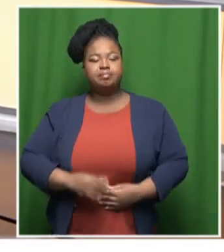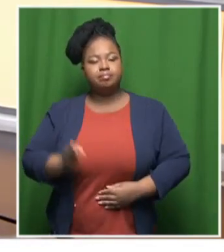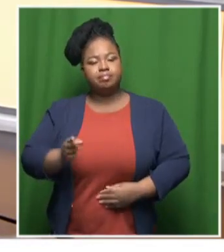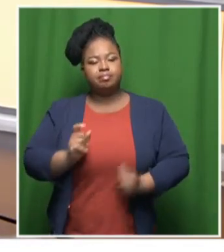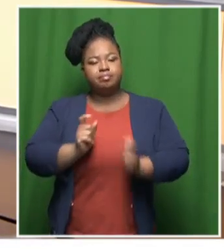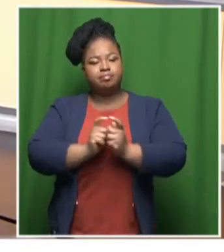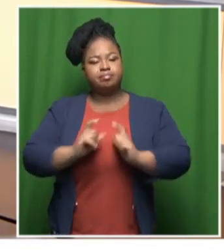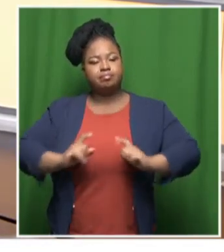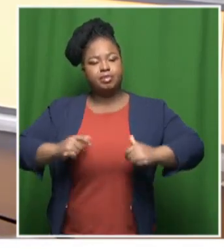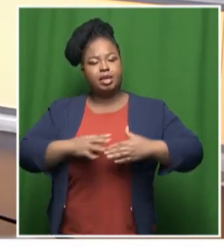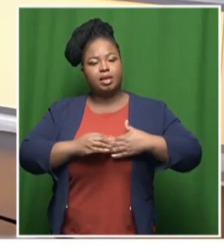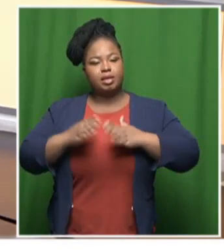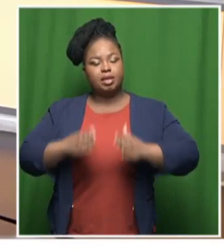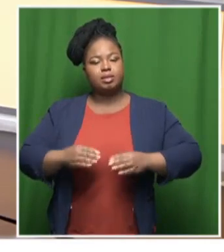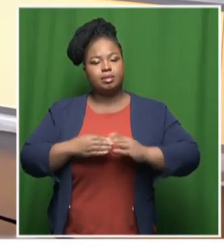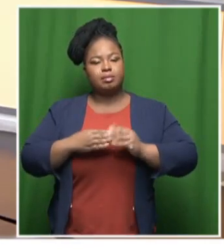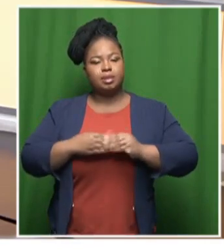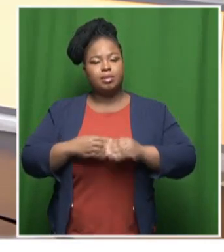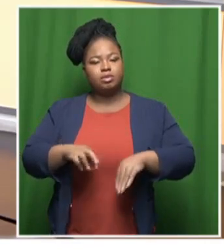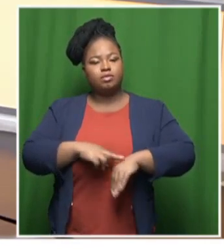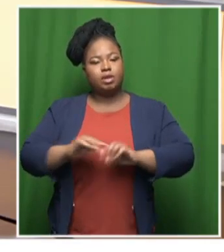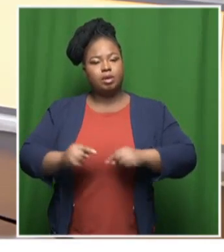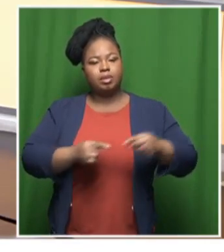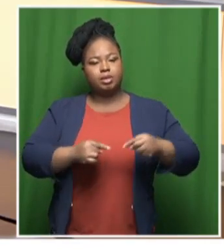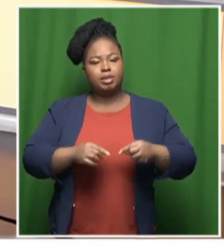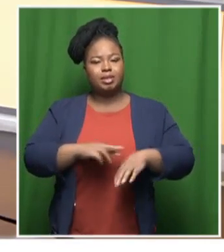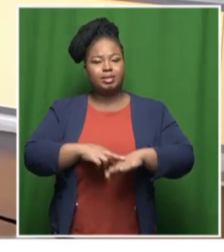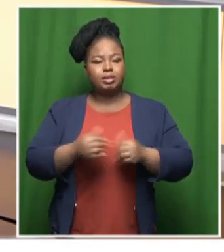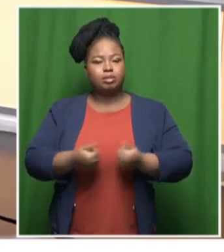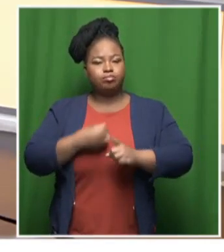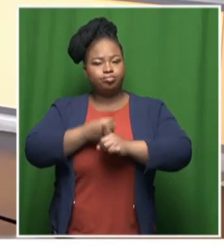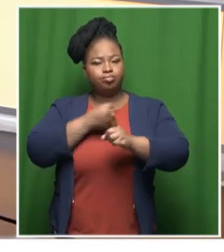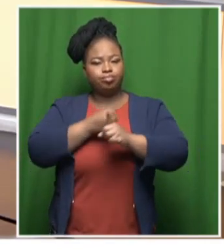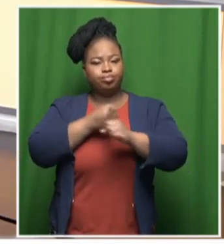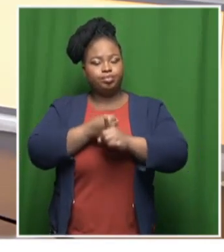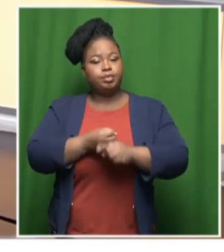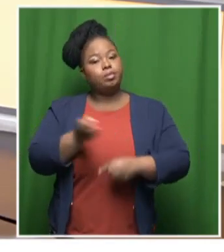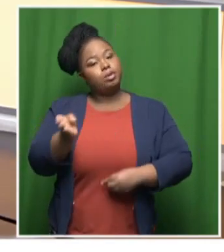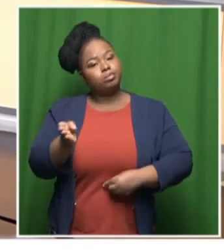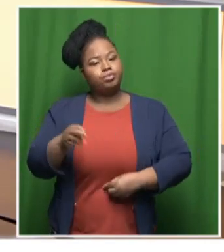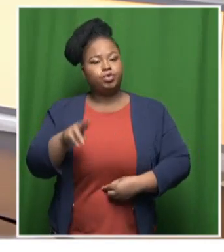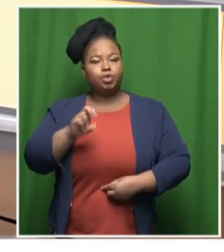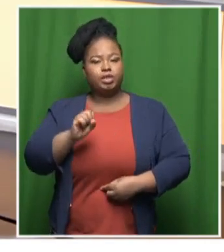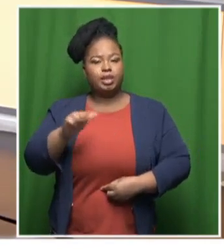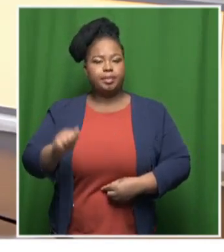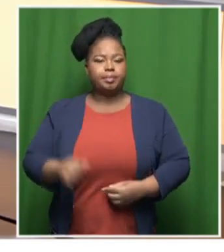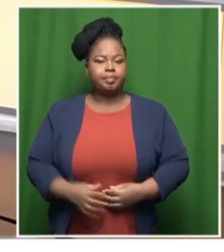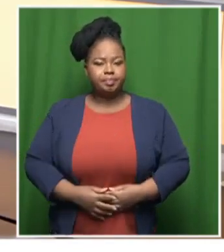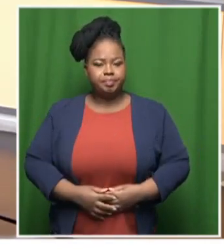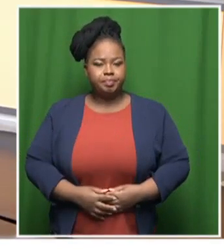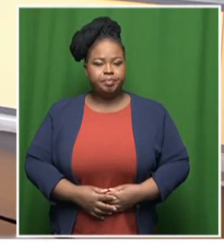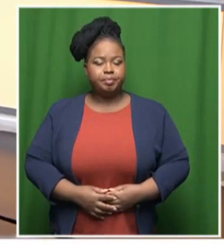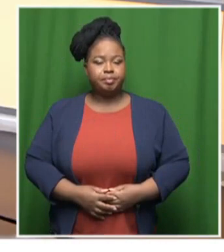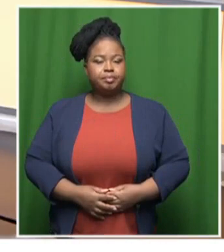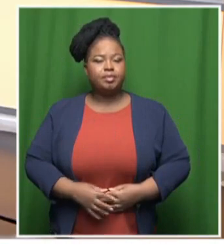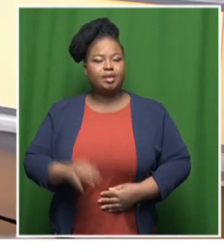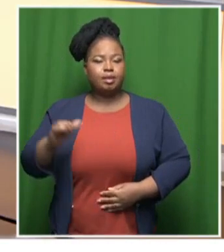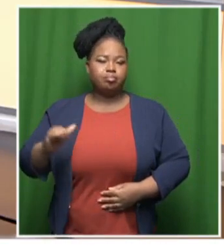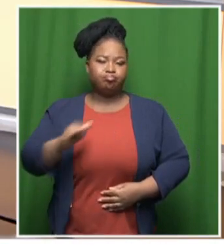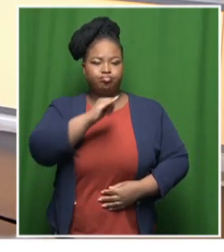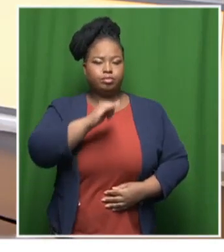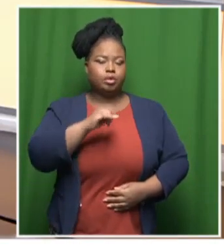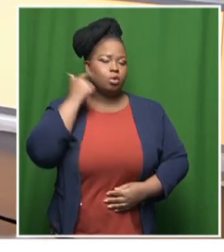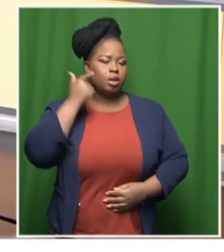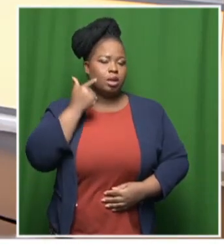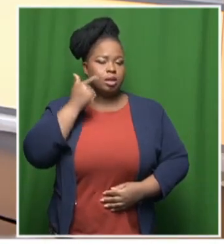meet with congressional leaders and members of the anti-apartheid lobby while in the United States, before departing for